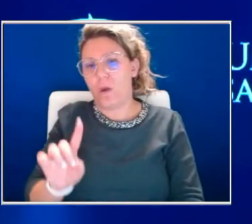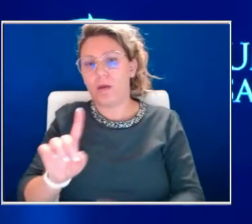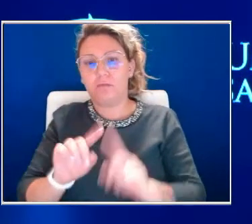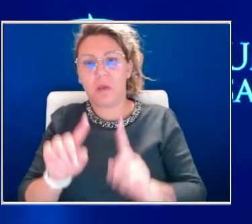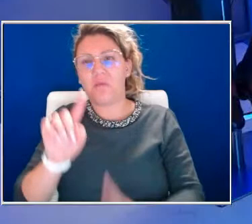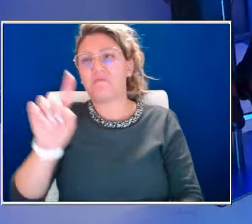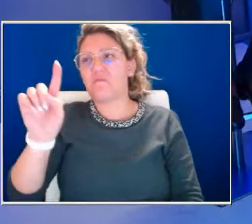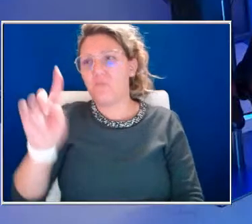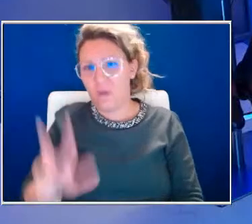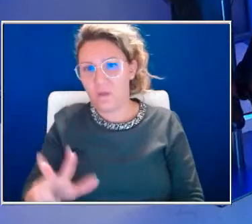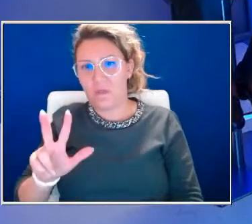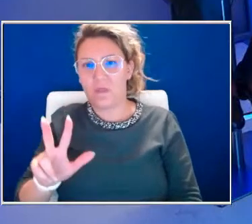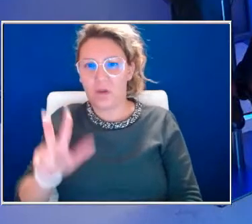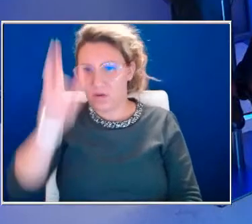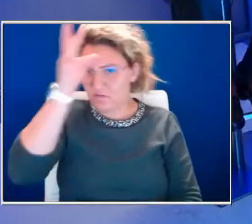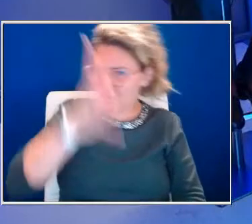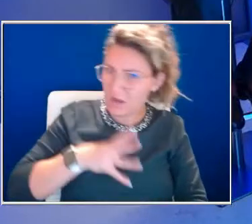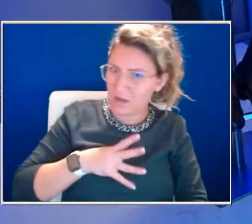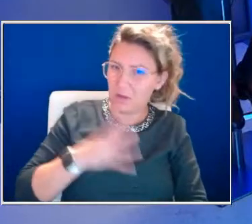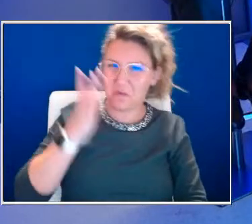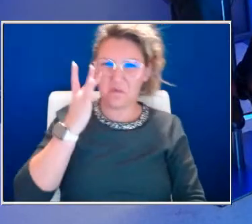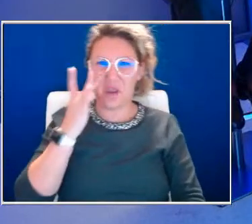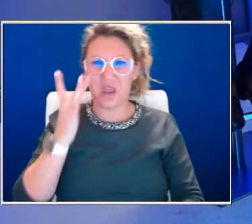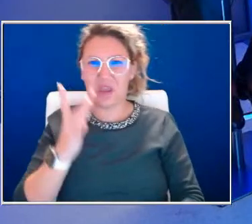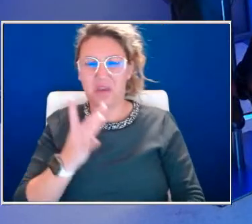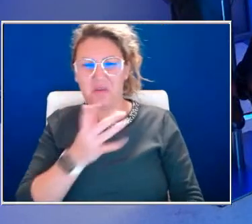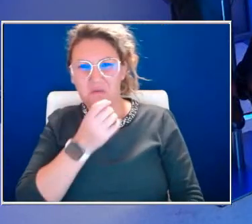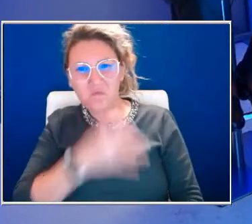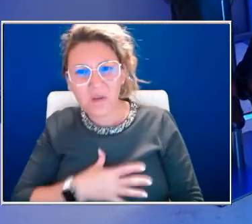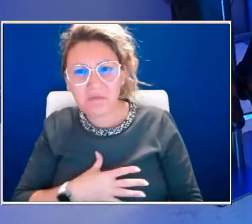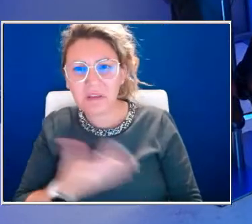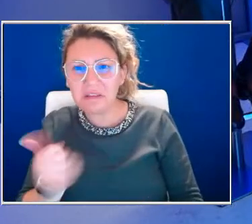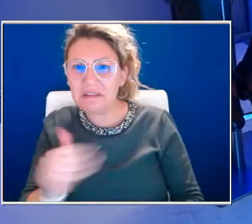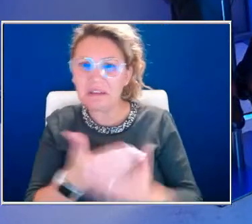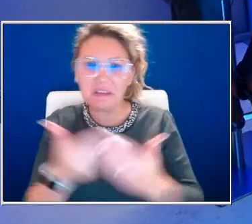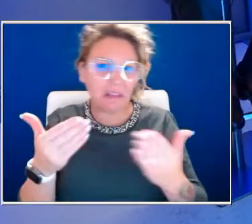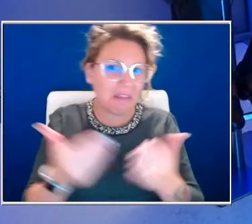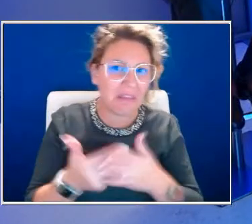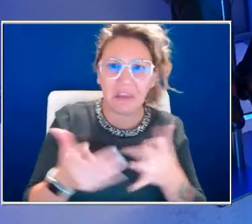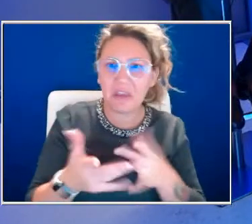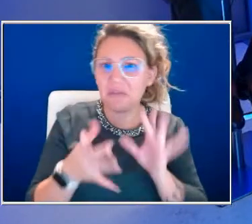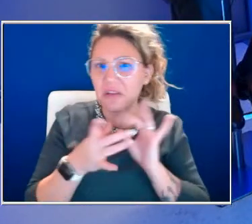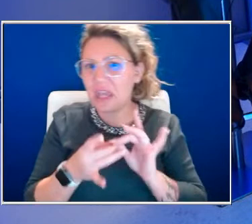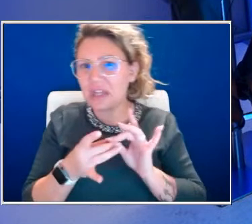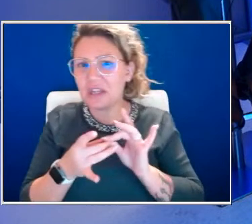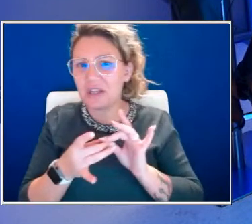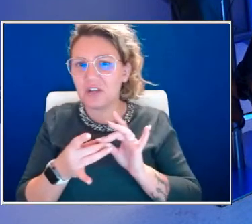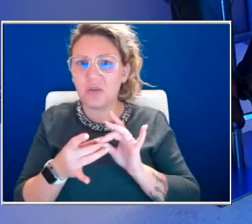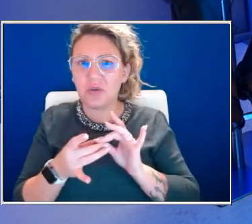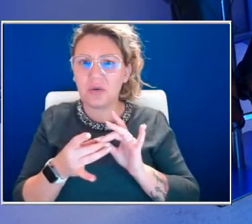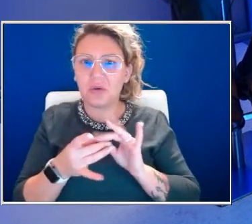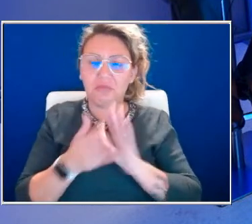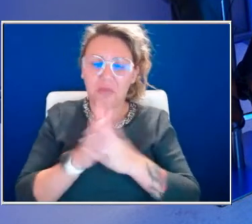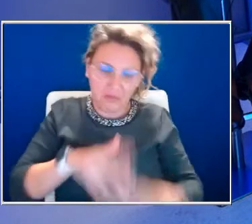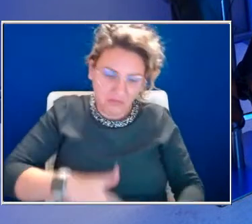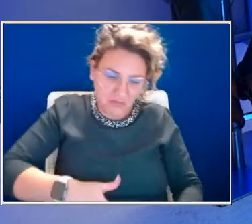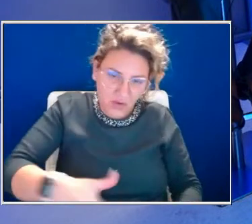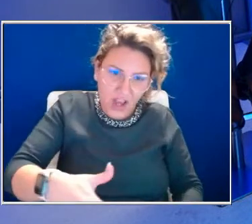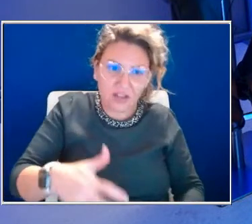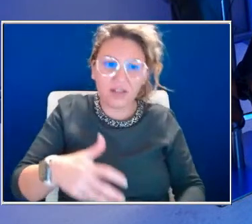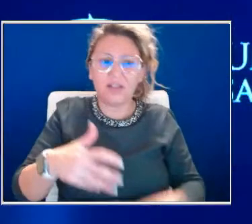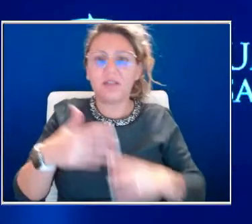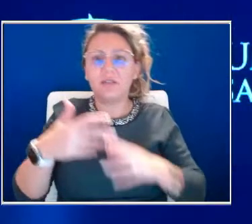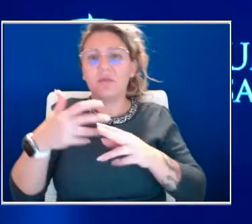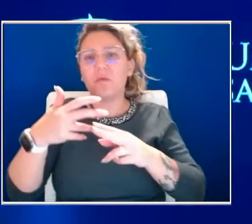we know why women? Does it have anything to do with carrying children, heavy weight? What does that mean? Yes,